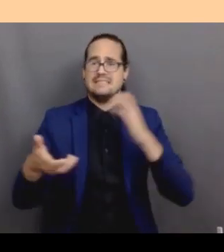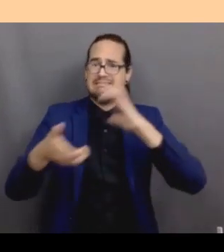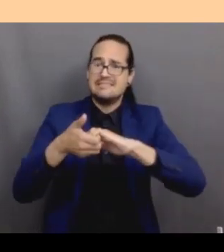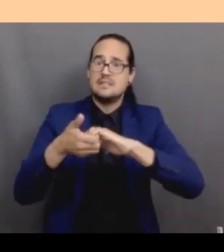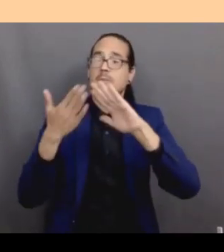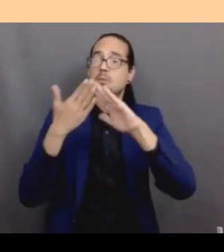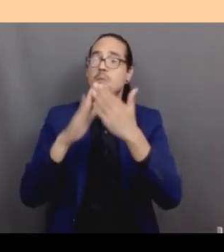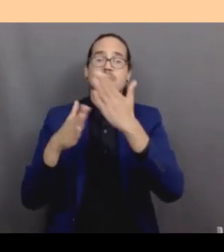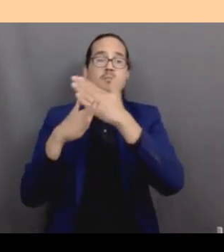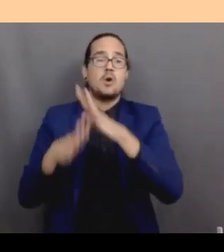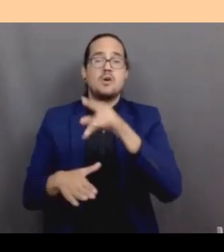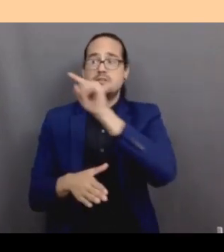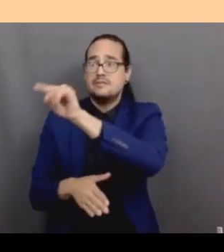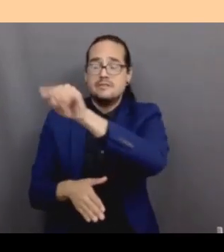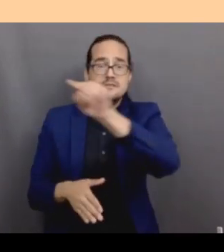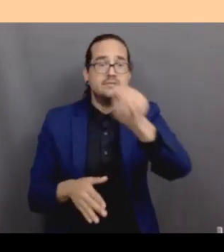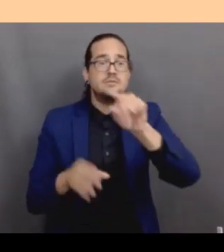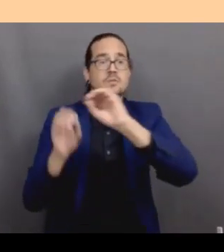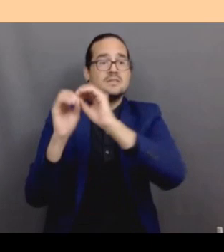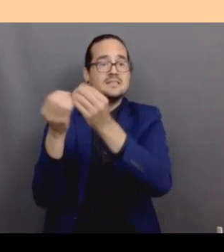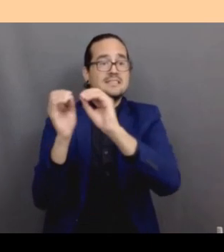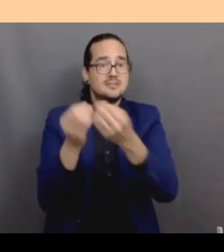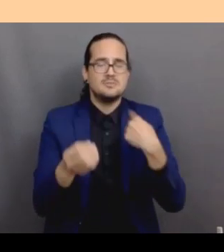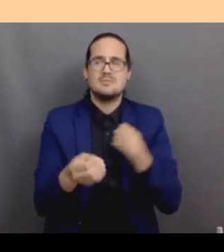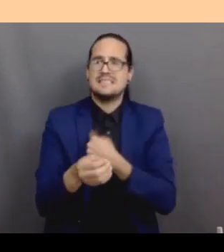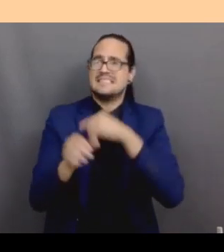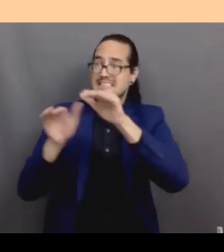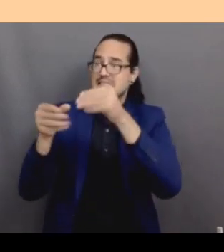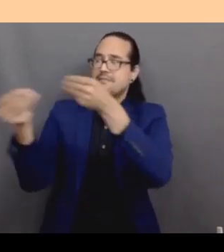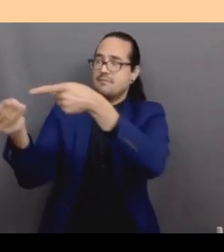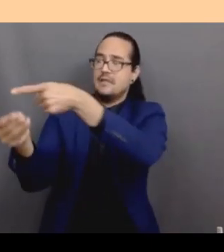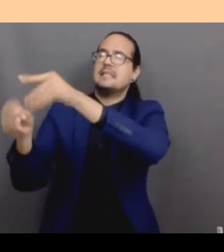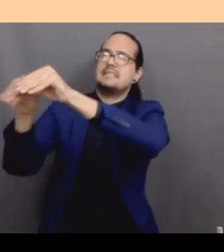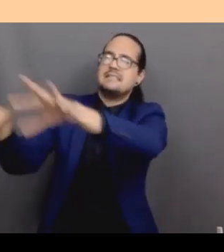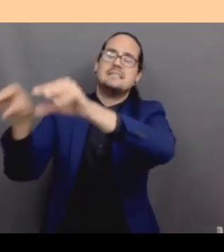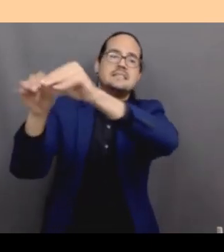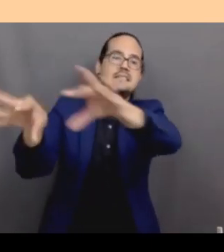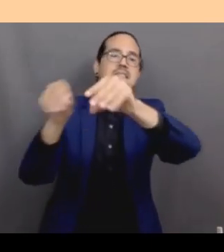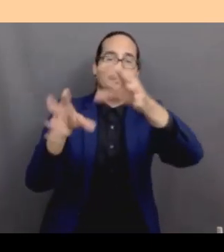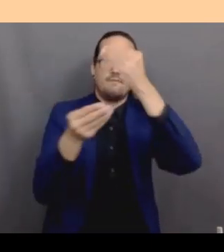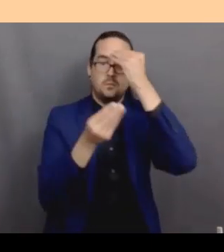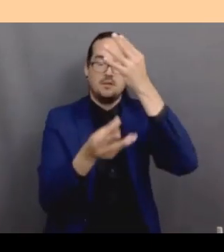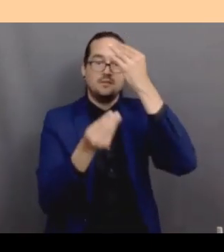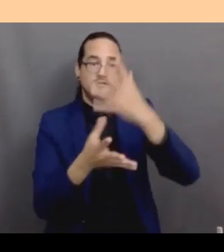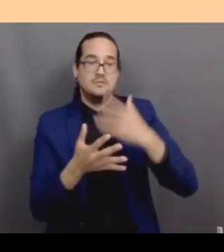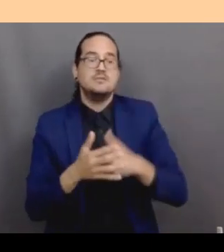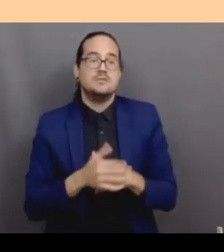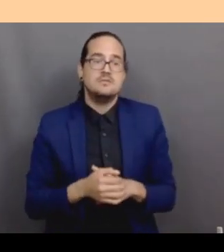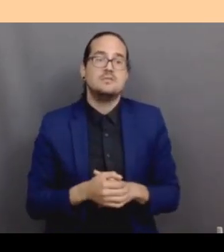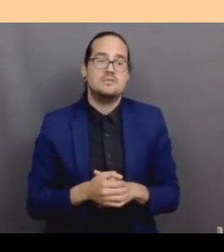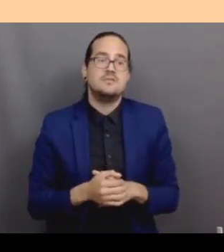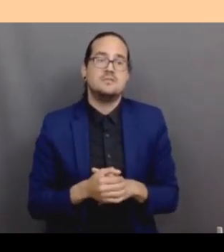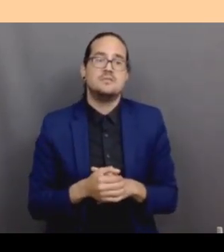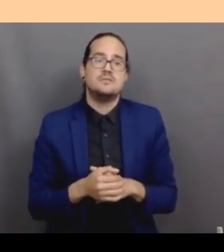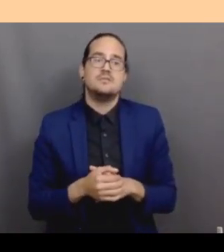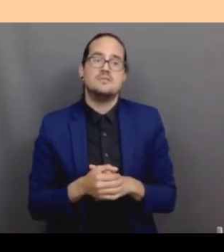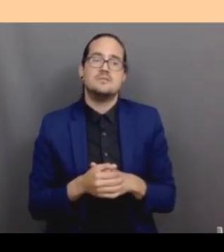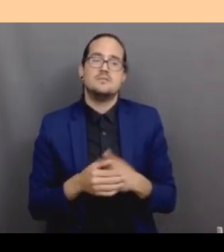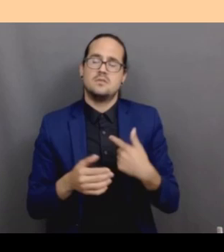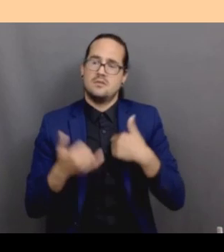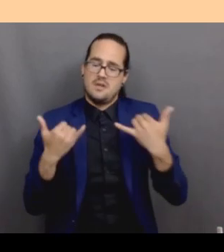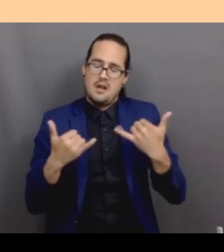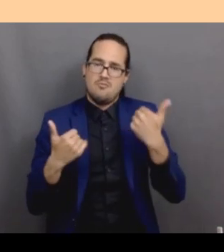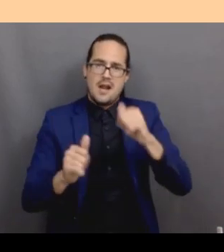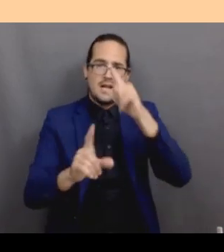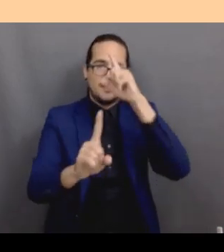spread countywide. So yes, we are really trying to be intentional about getting the information out, and